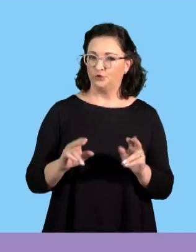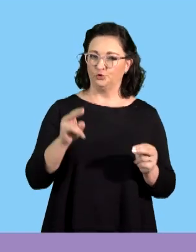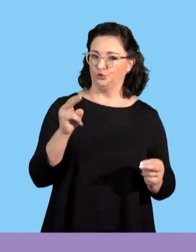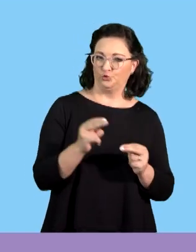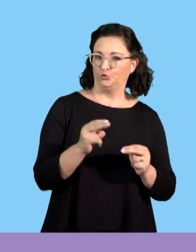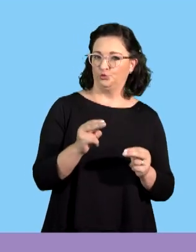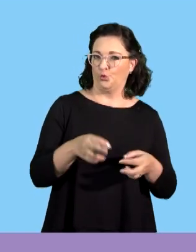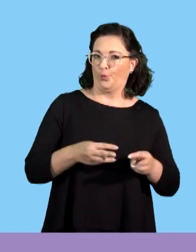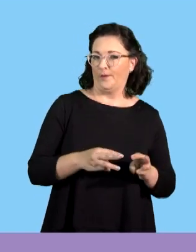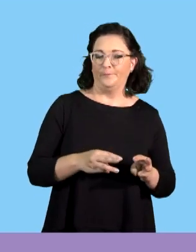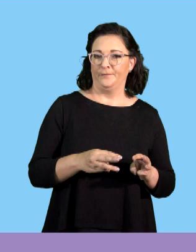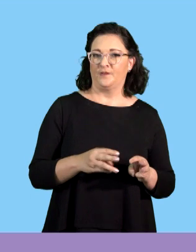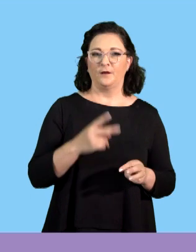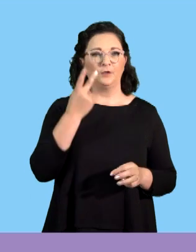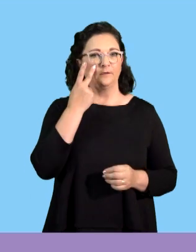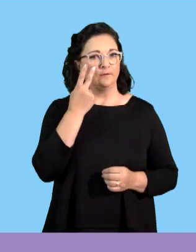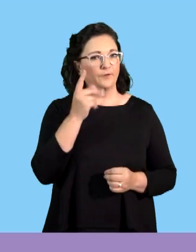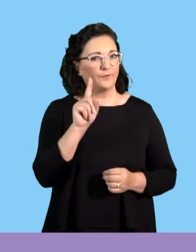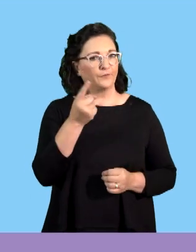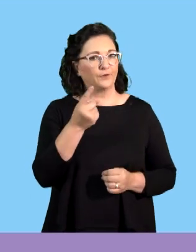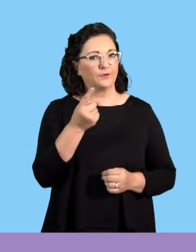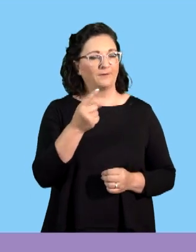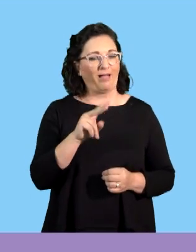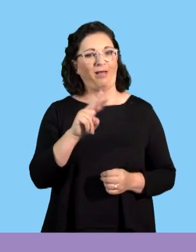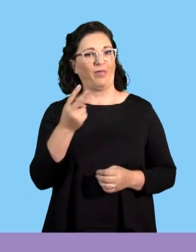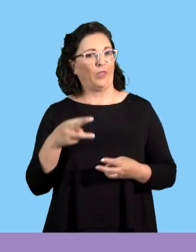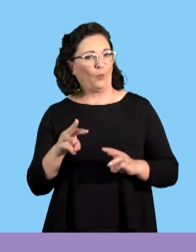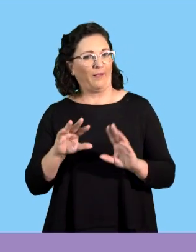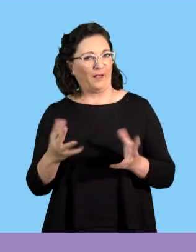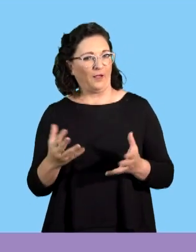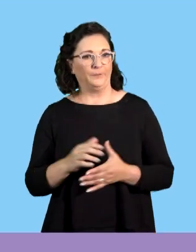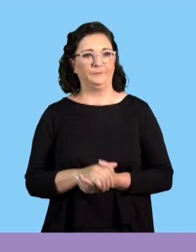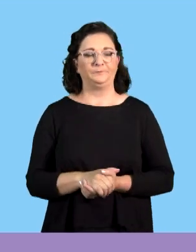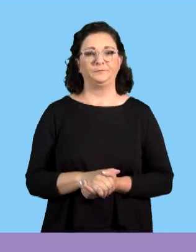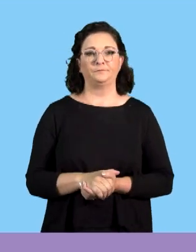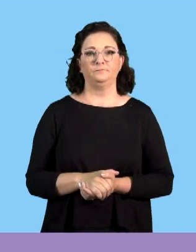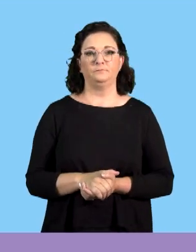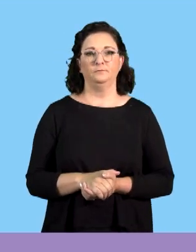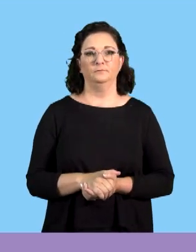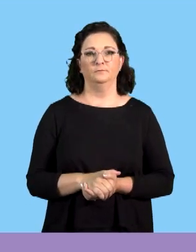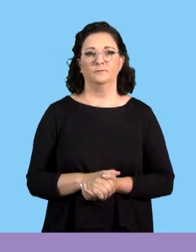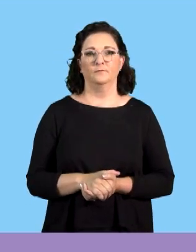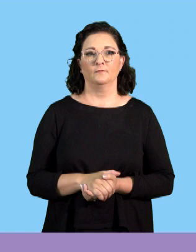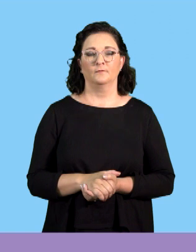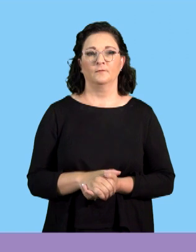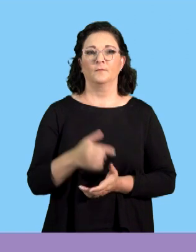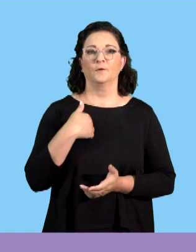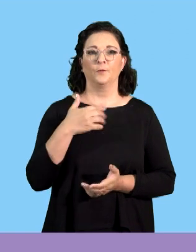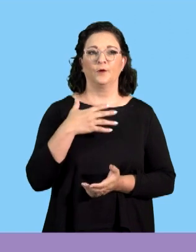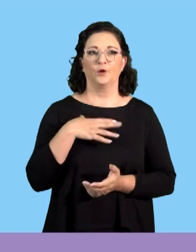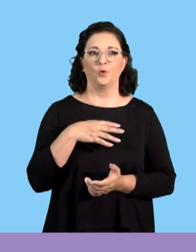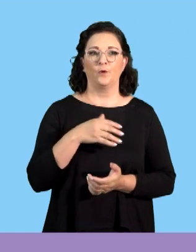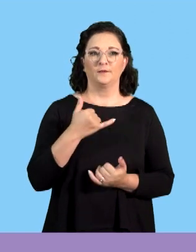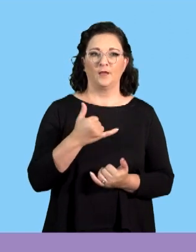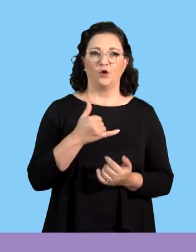use that shortcut method, let's look at what other method we could use. First, we want to convert